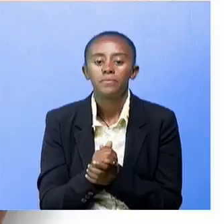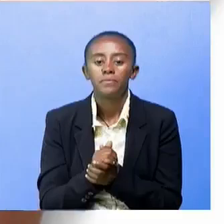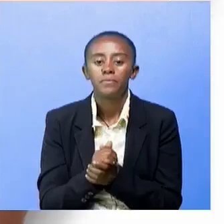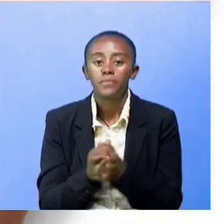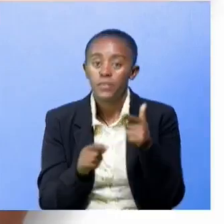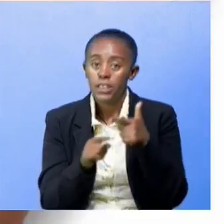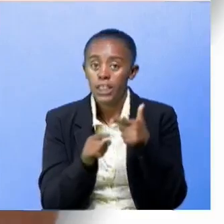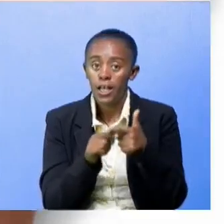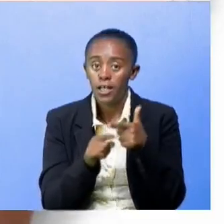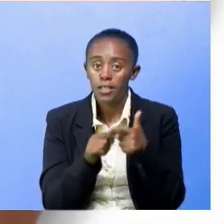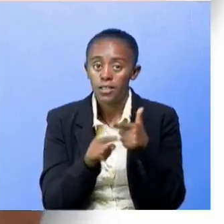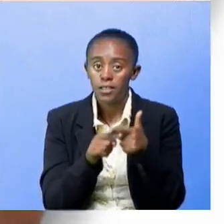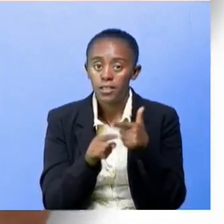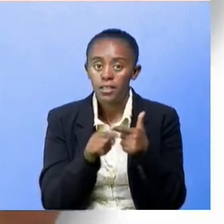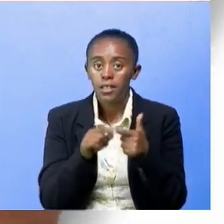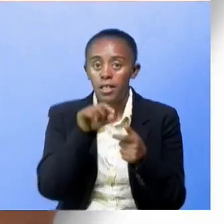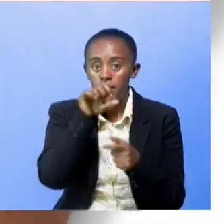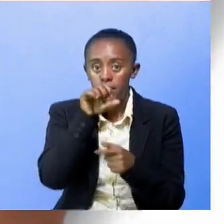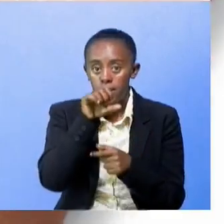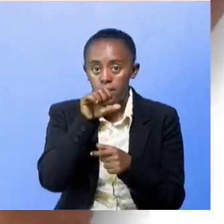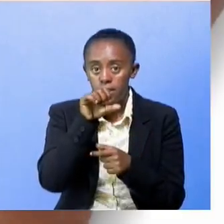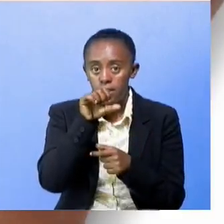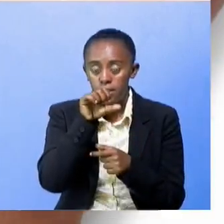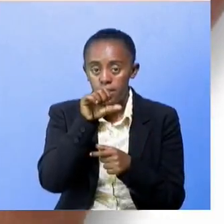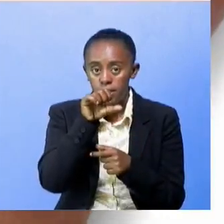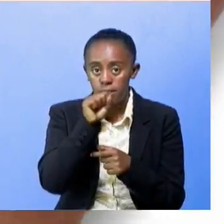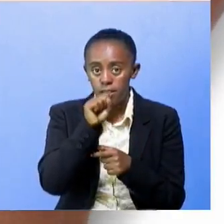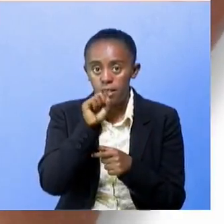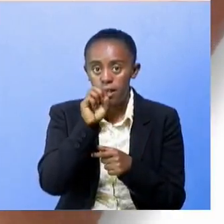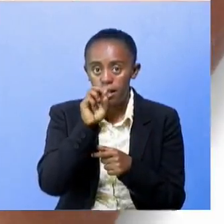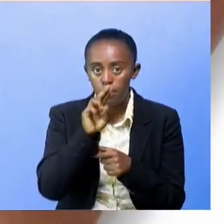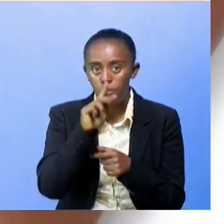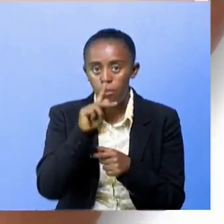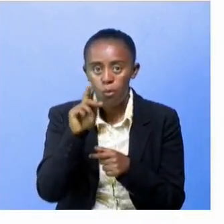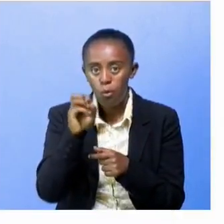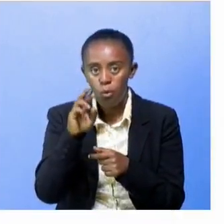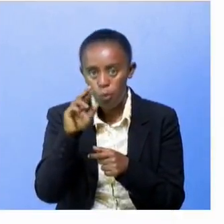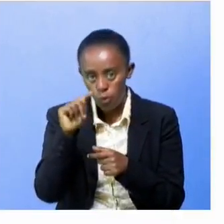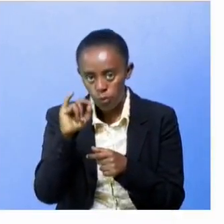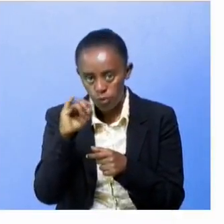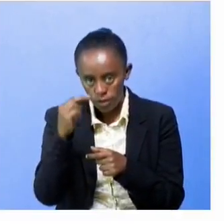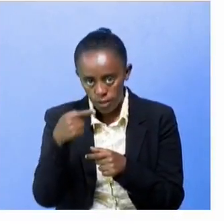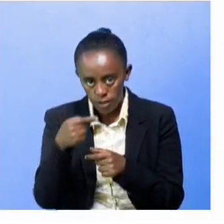The second one, supporting ideas or supporting sentence.